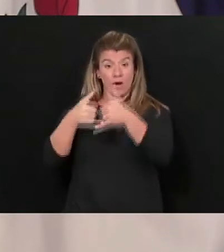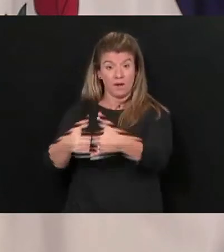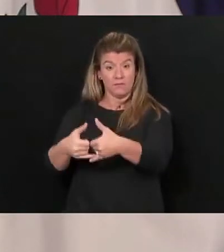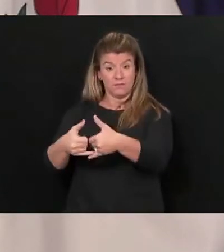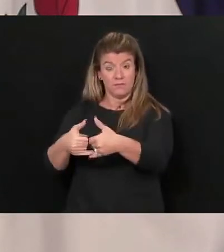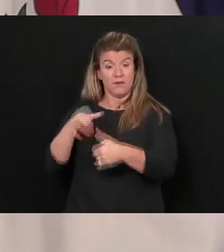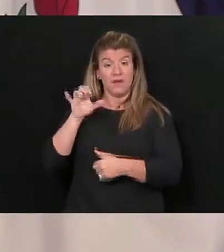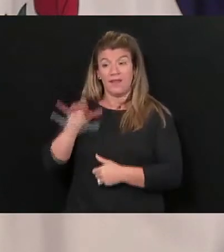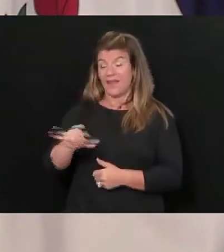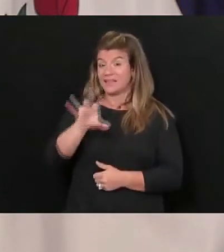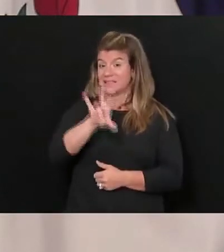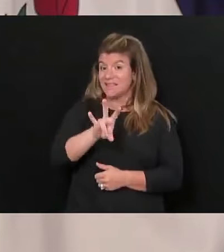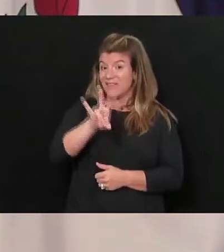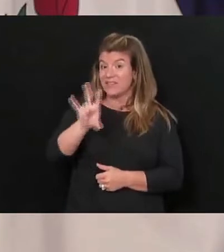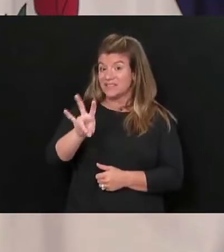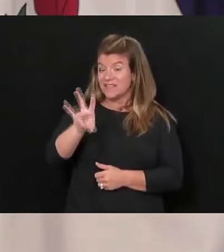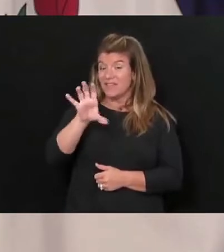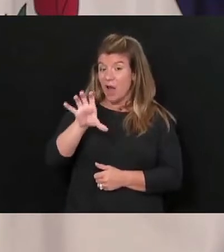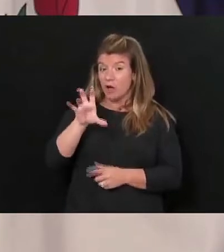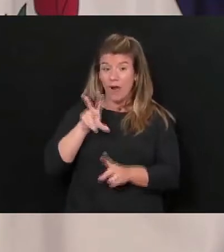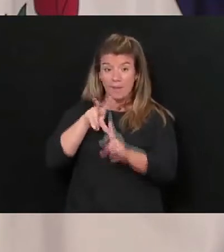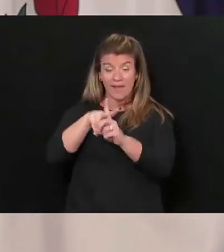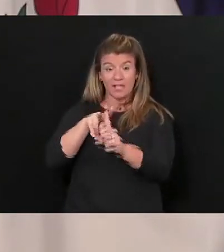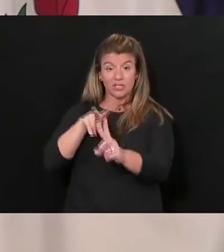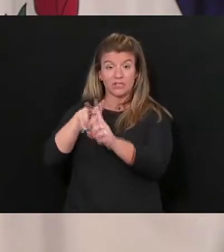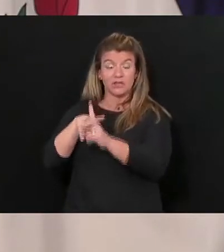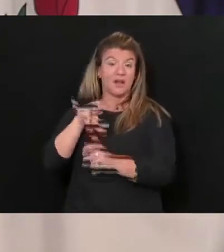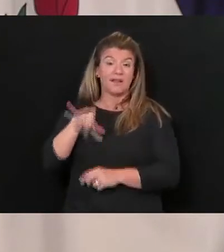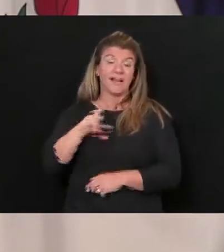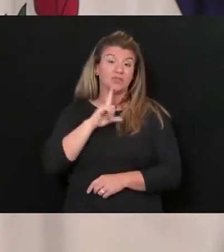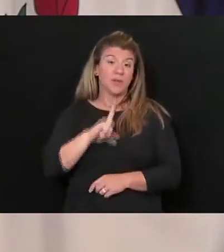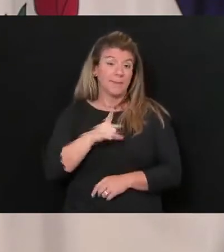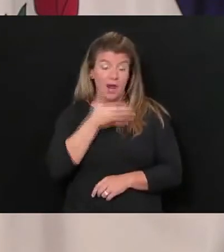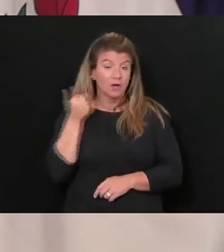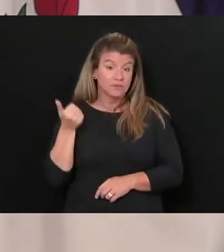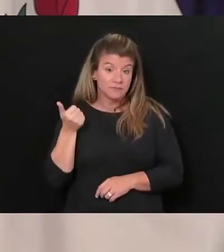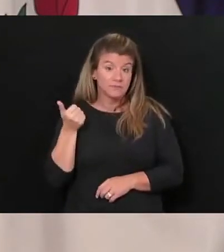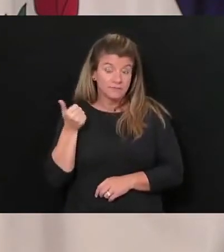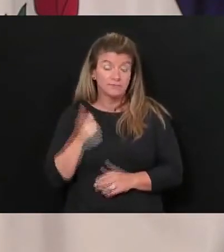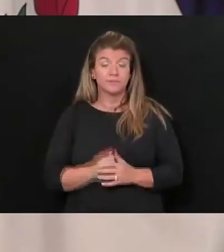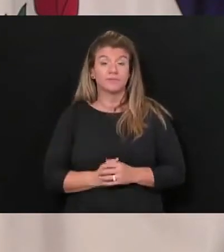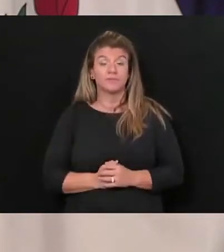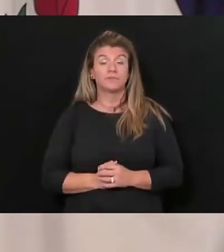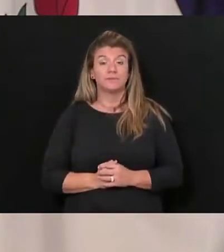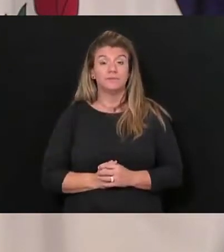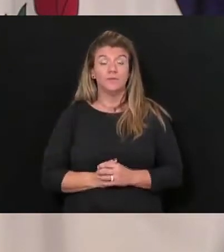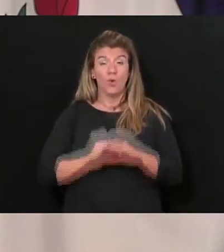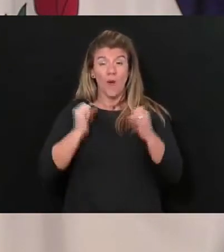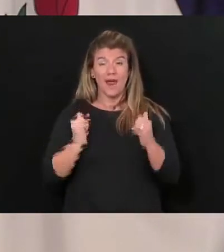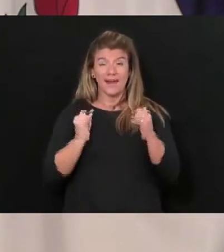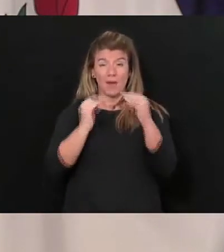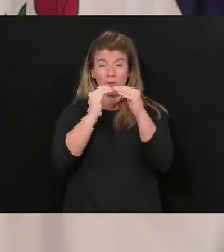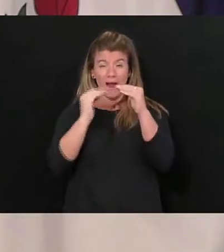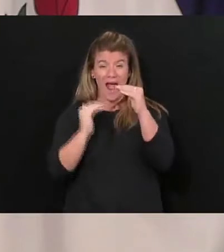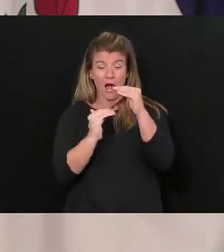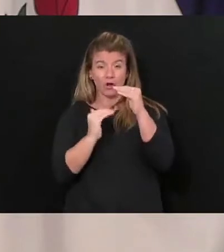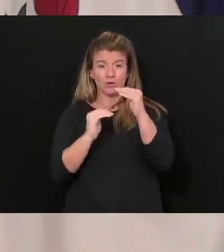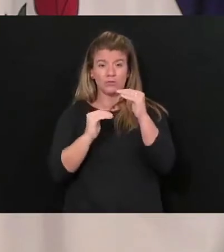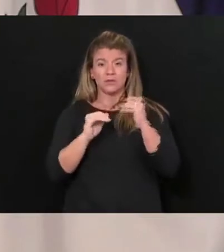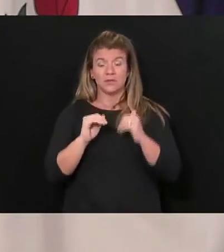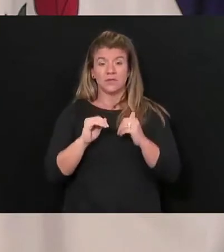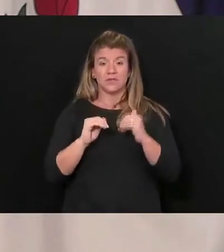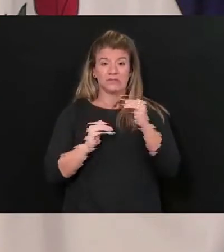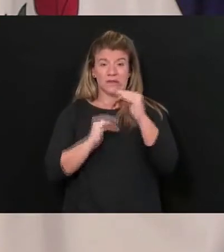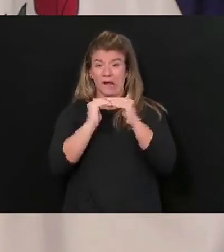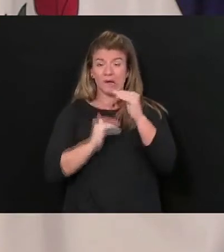that's 7,700 applications. That's much better. We're just under 120 million. It's gone out